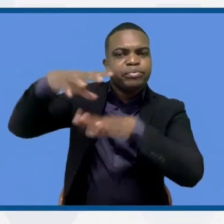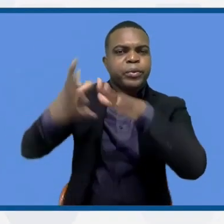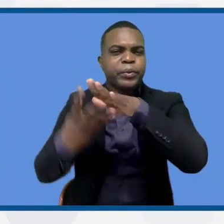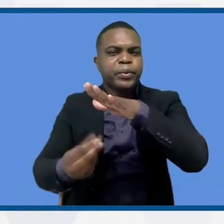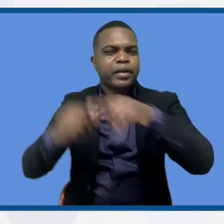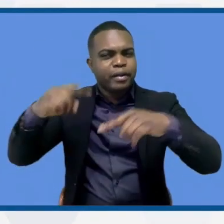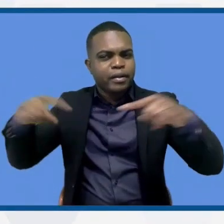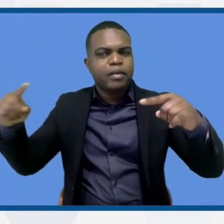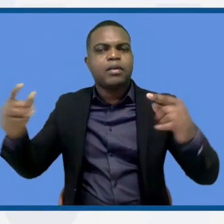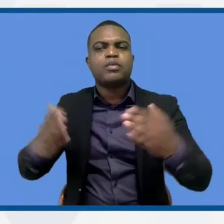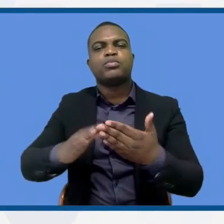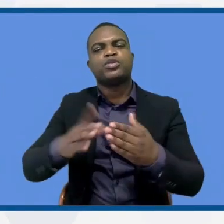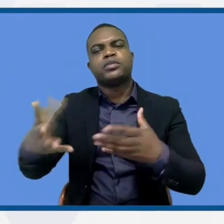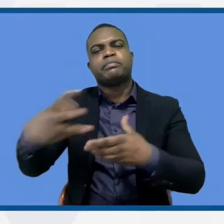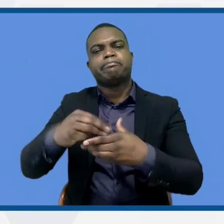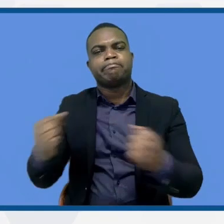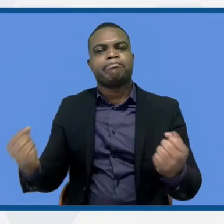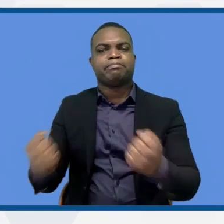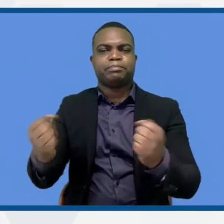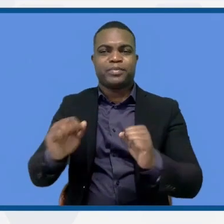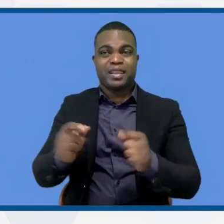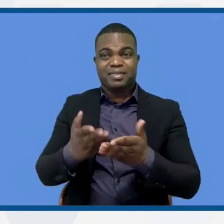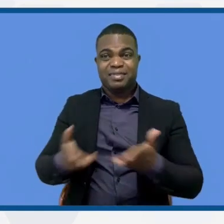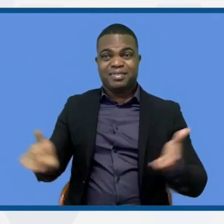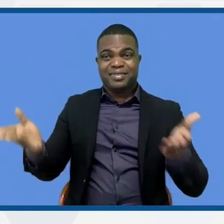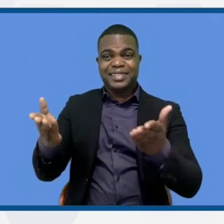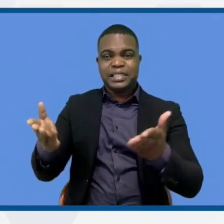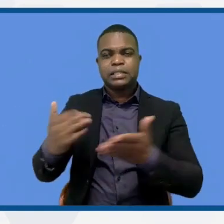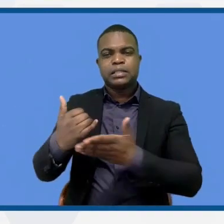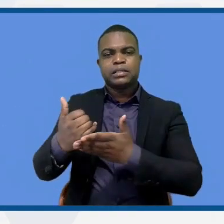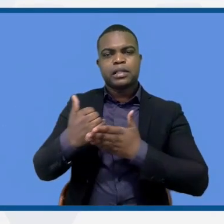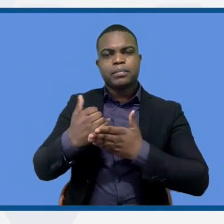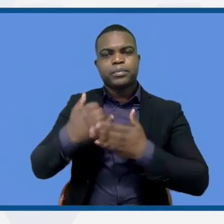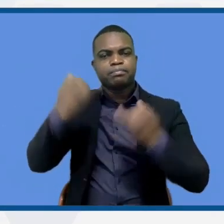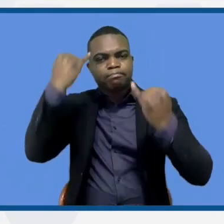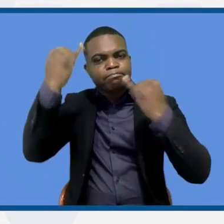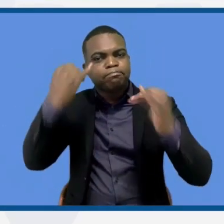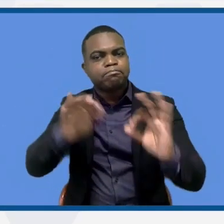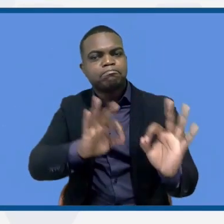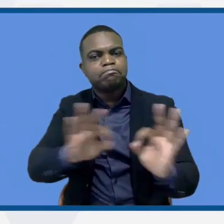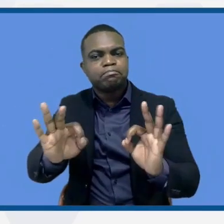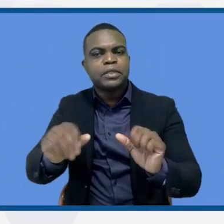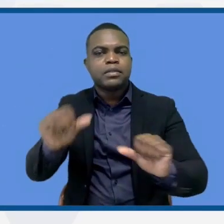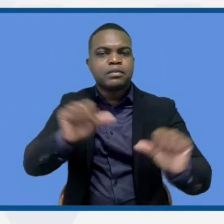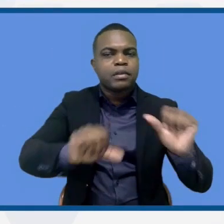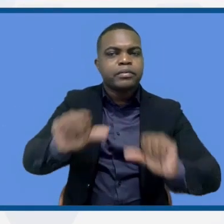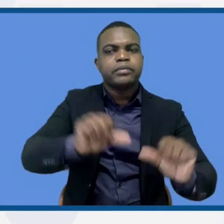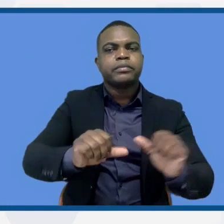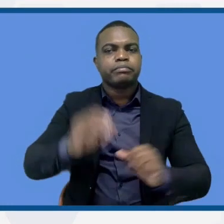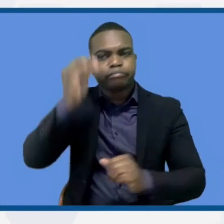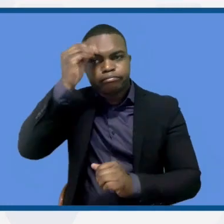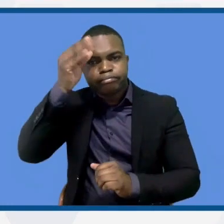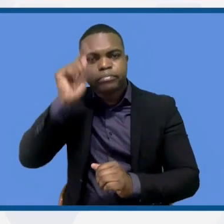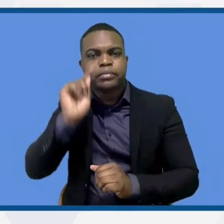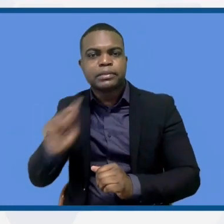the community played a critical role in that. And so what emerged out of this, for example, is that we developed